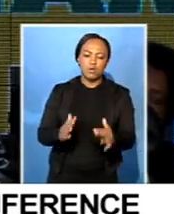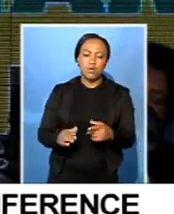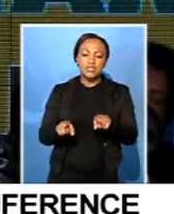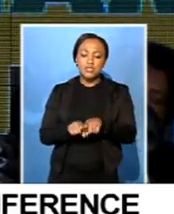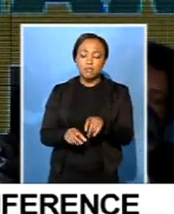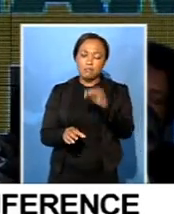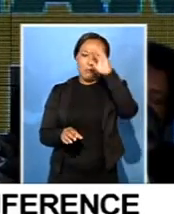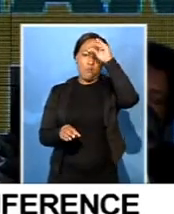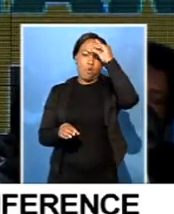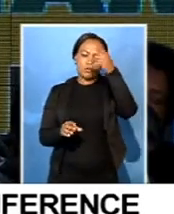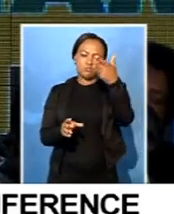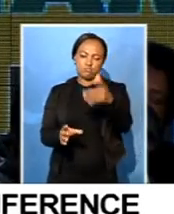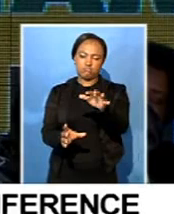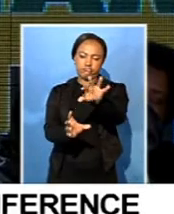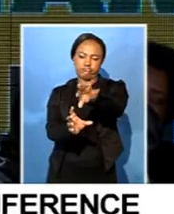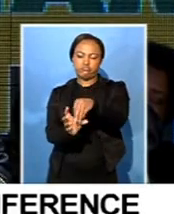have been